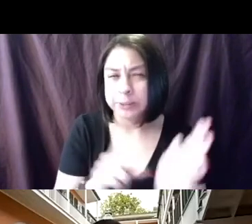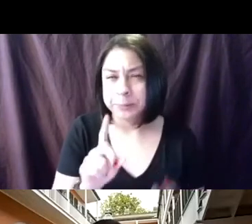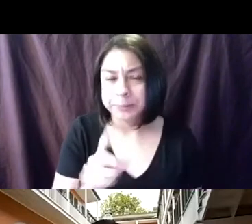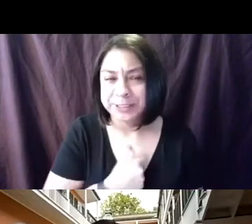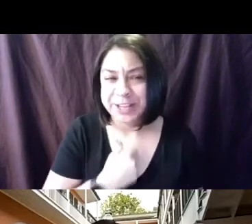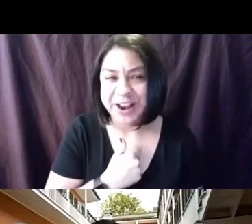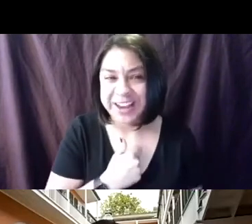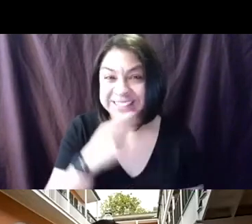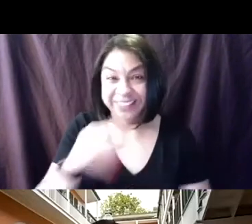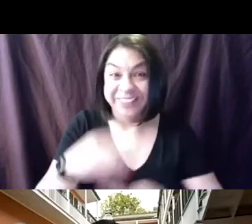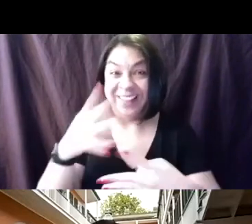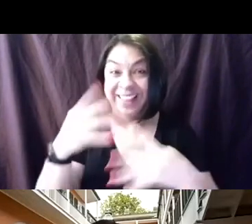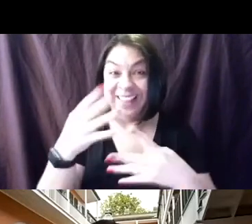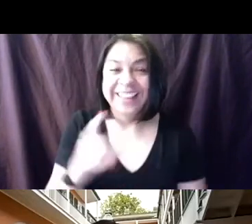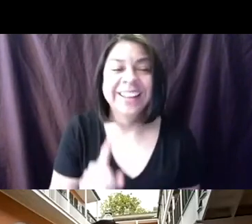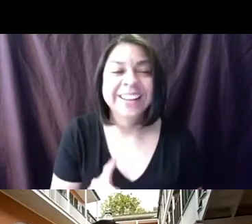They're pouring in. This is wonderful.